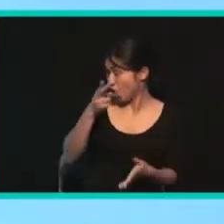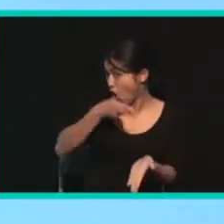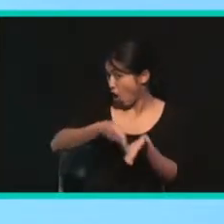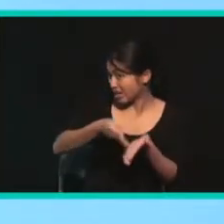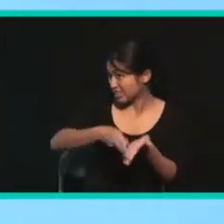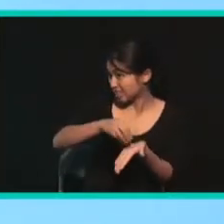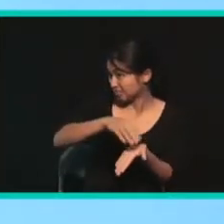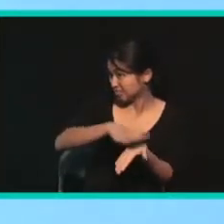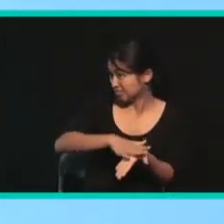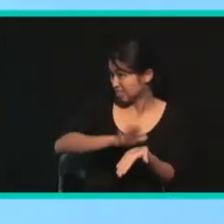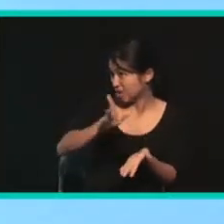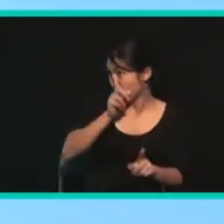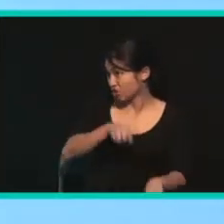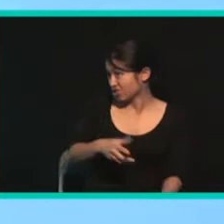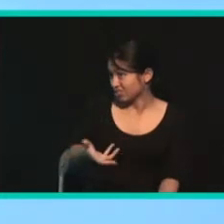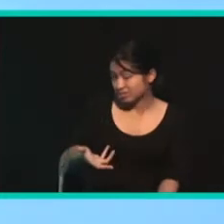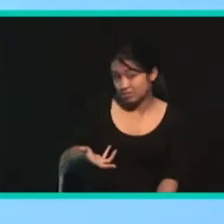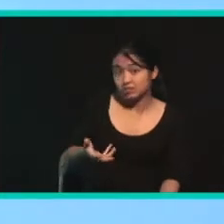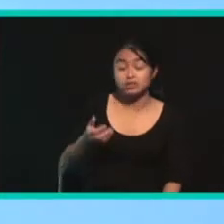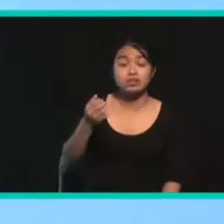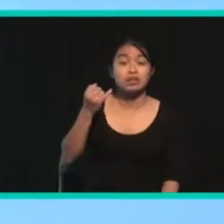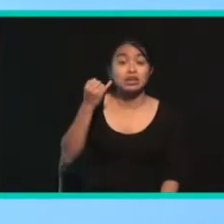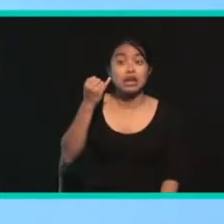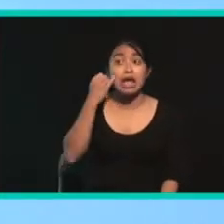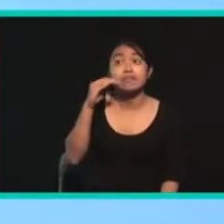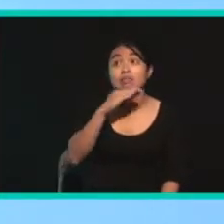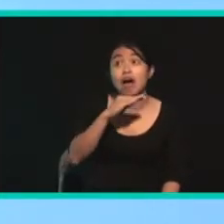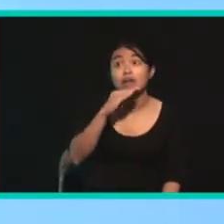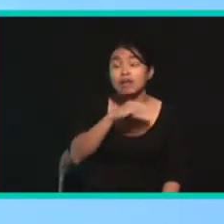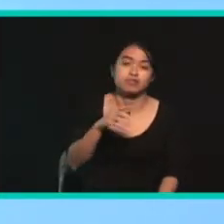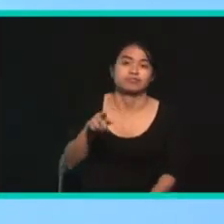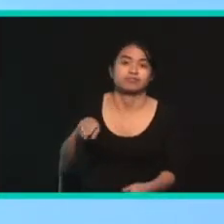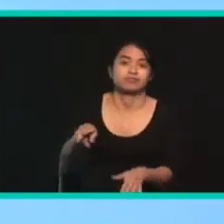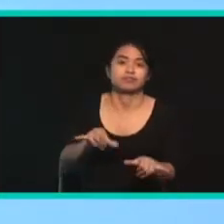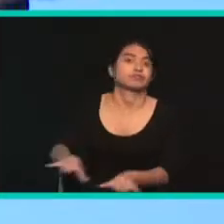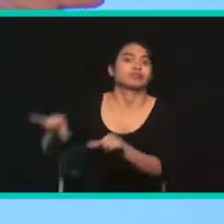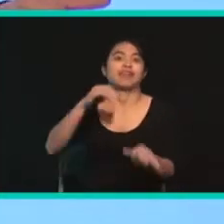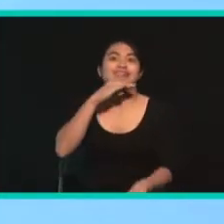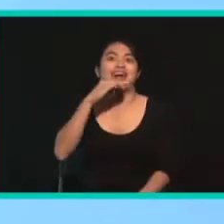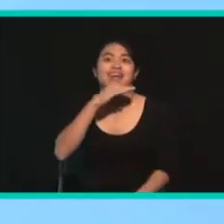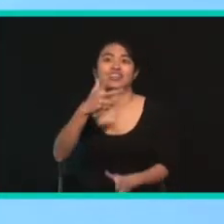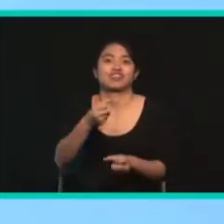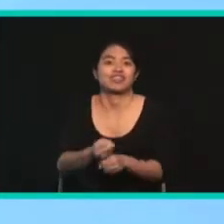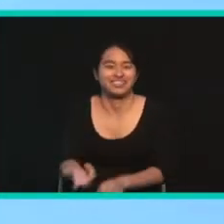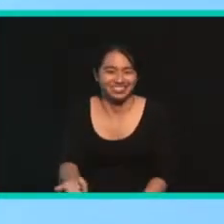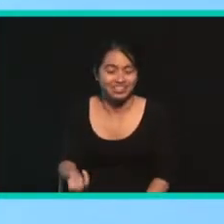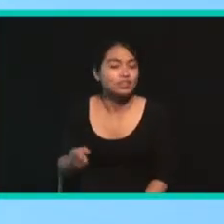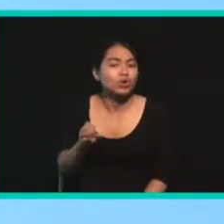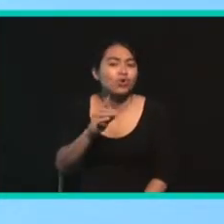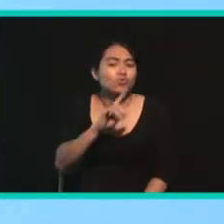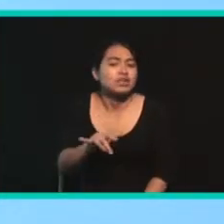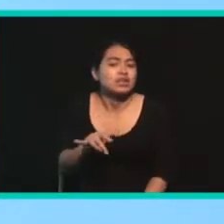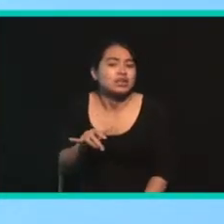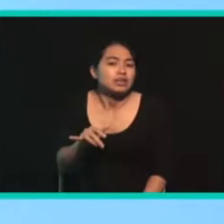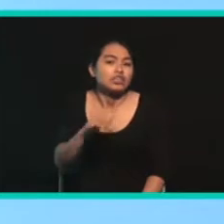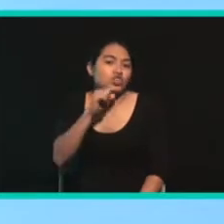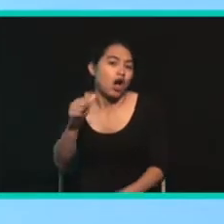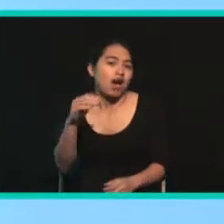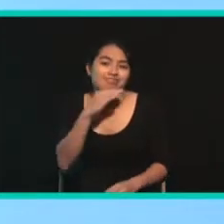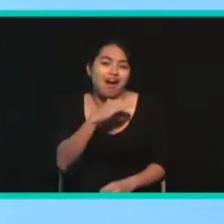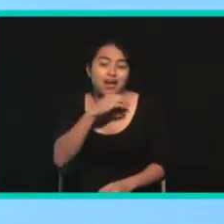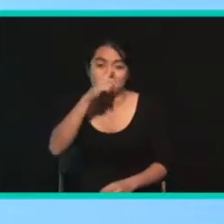surveys? Well, I guess if they are lying, they're lying at the same rate every time. So chances are no, they are not lying, because we don't see much of a